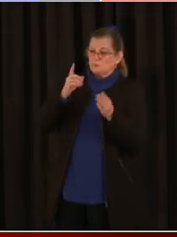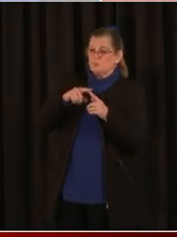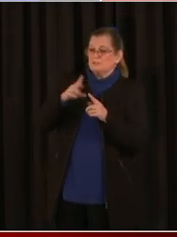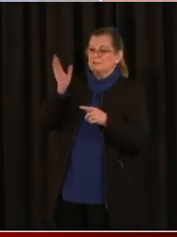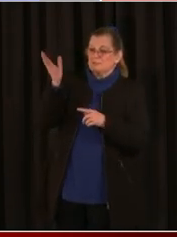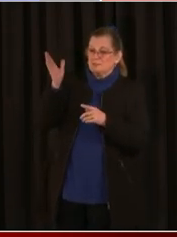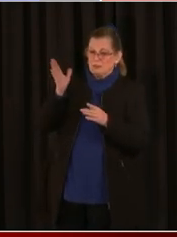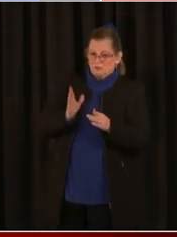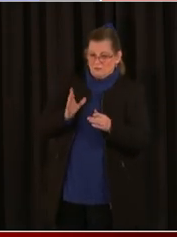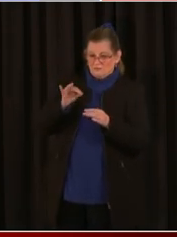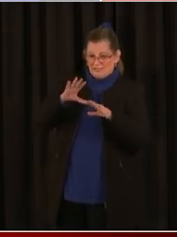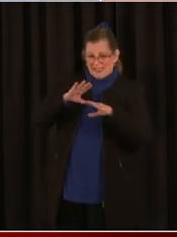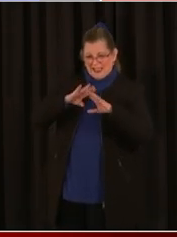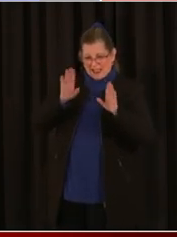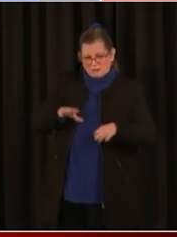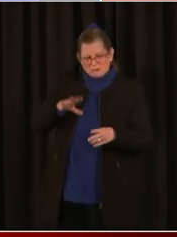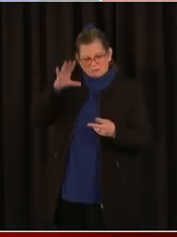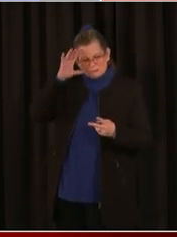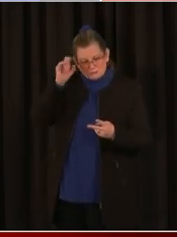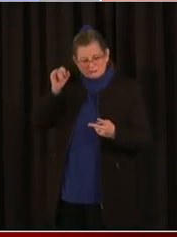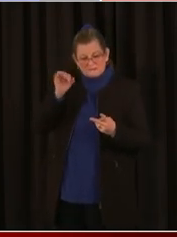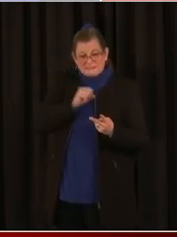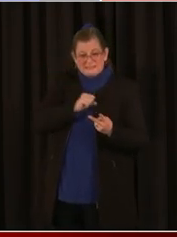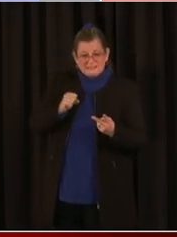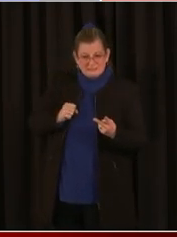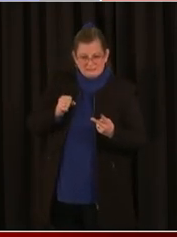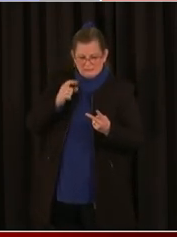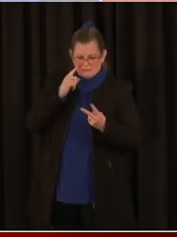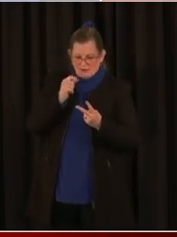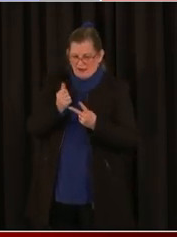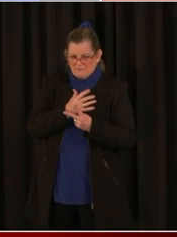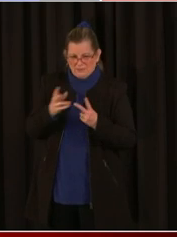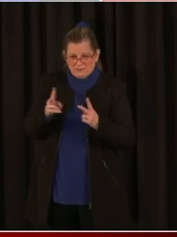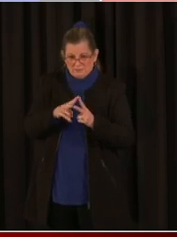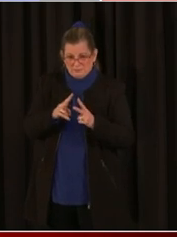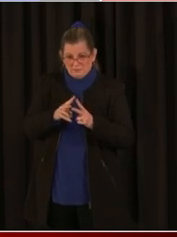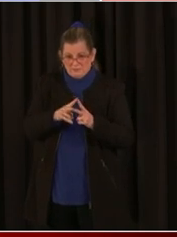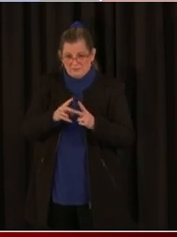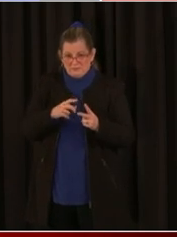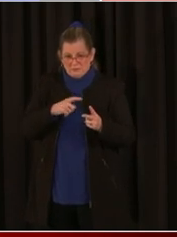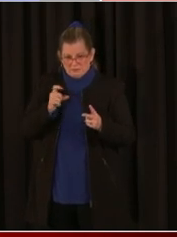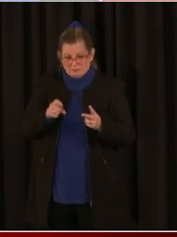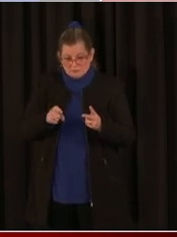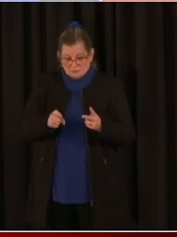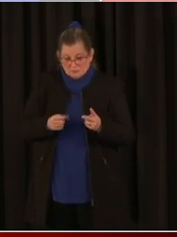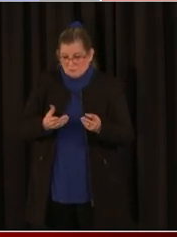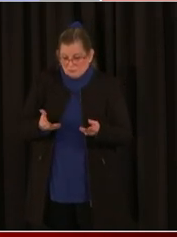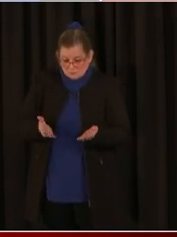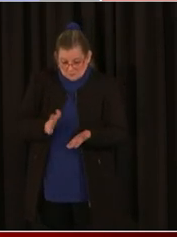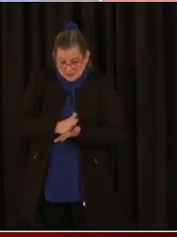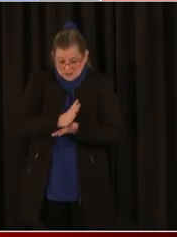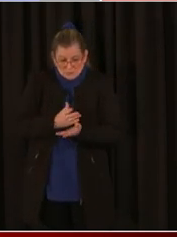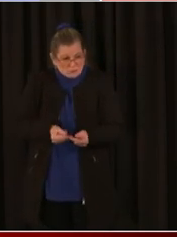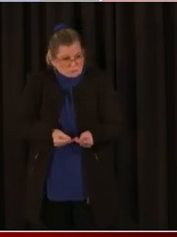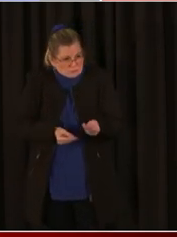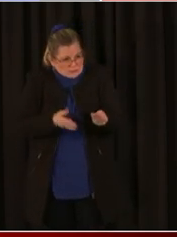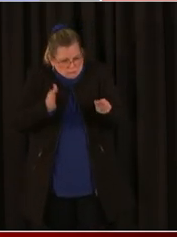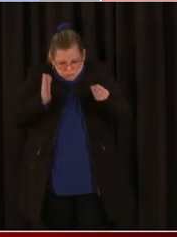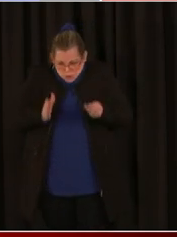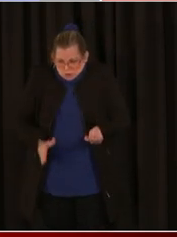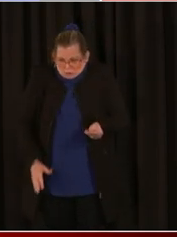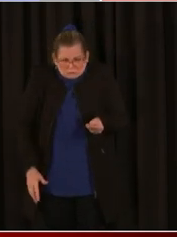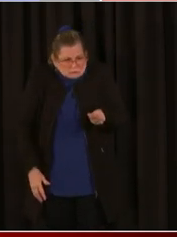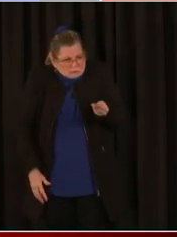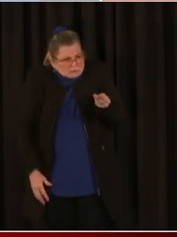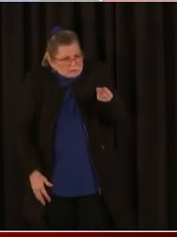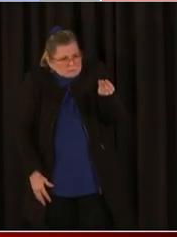of the Senate. We do that for every bill. And we're required to deliver that legislation in person. This has been happening for